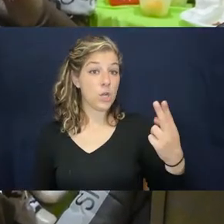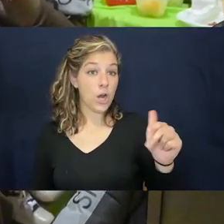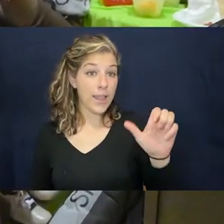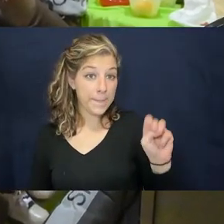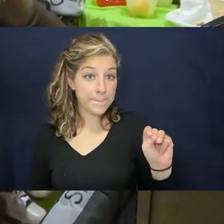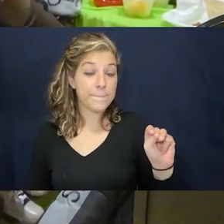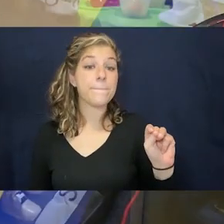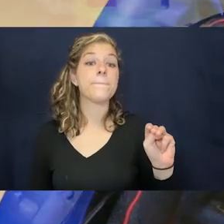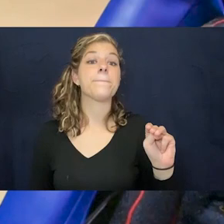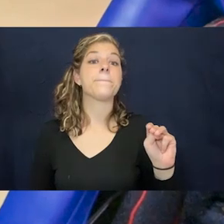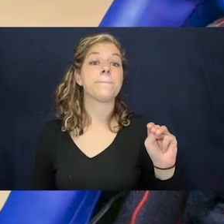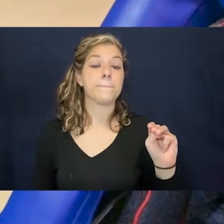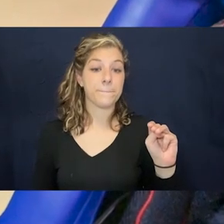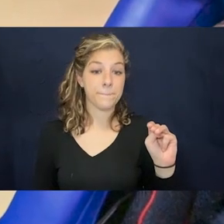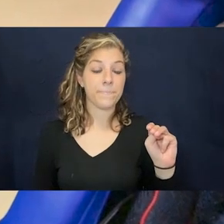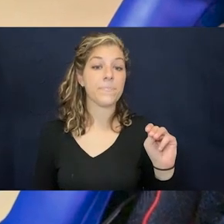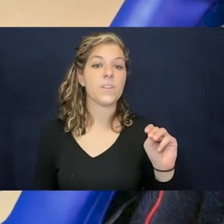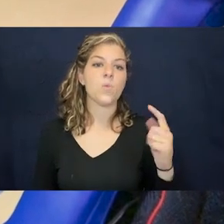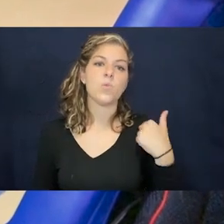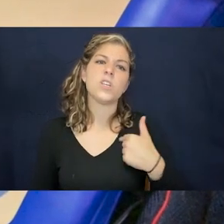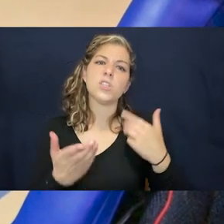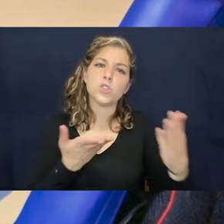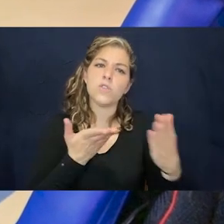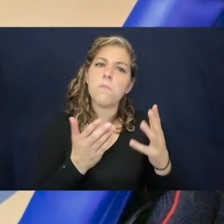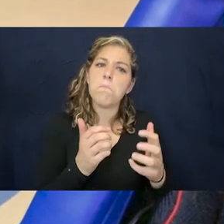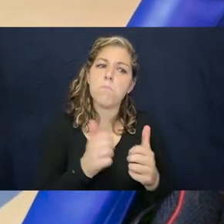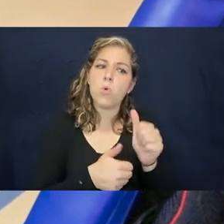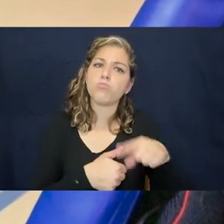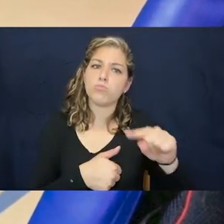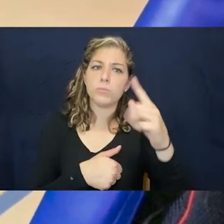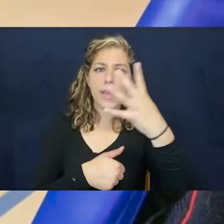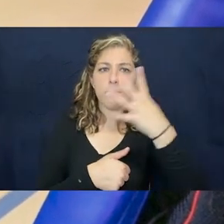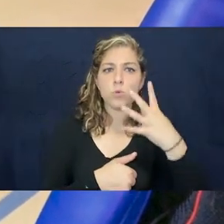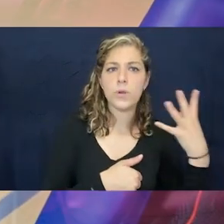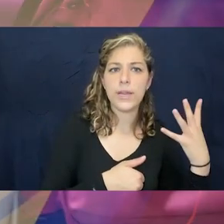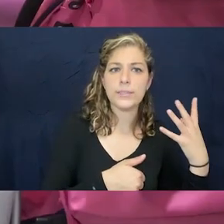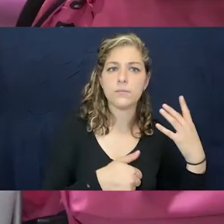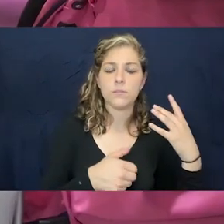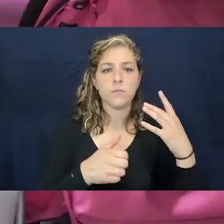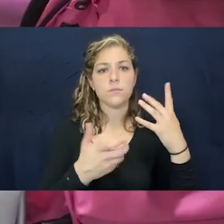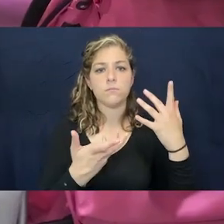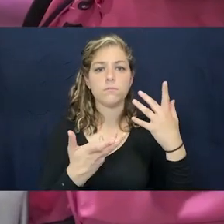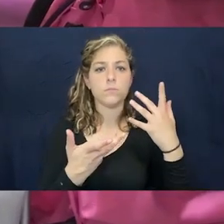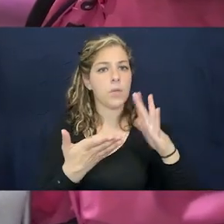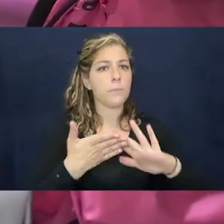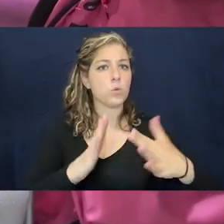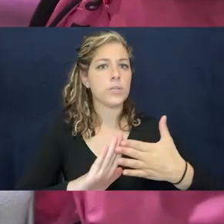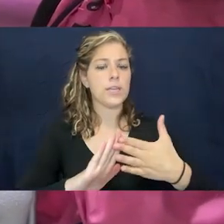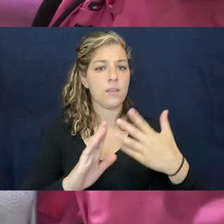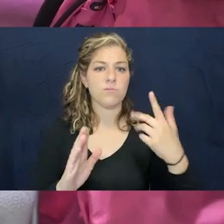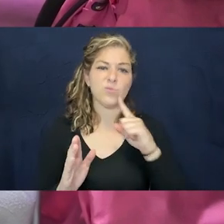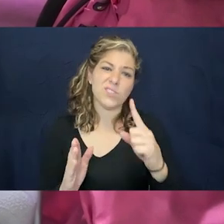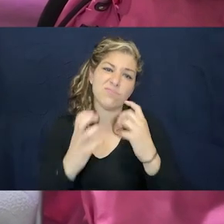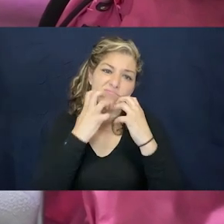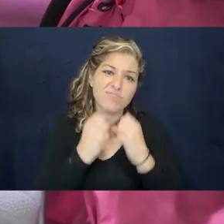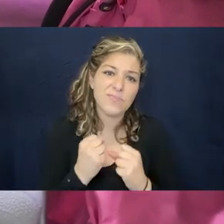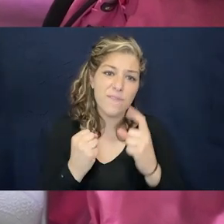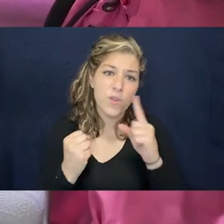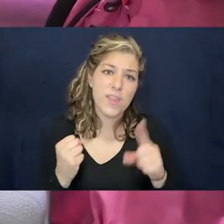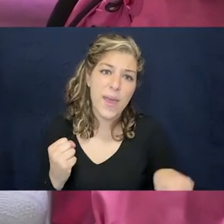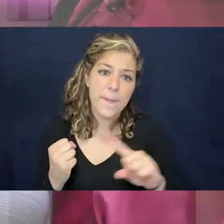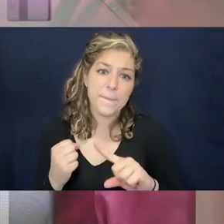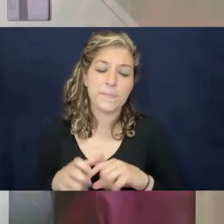patient and the patient community. We are located at East Harlem and we serve mostly